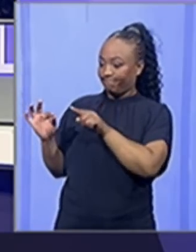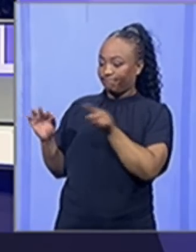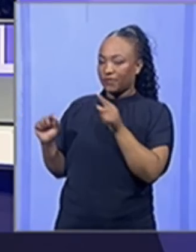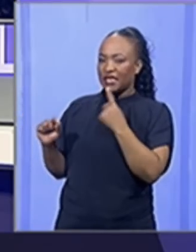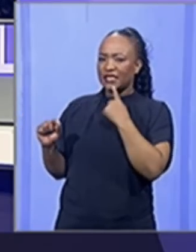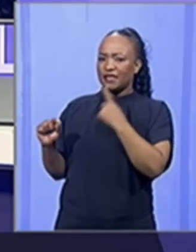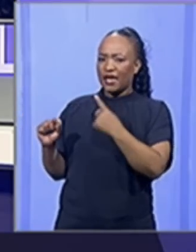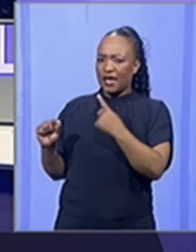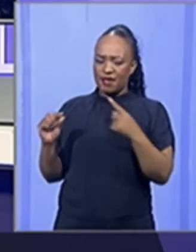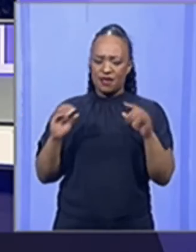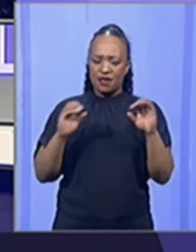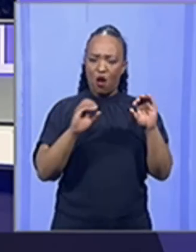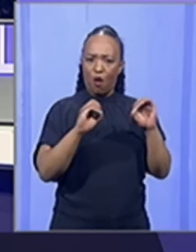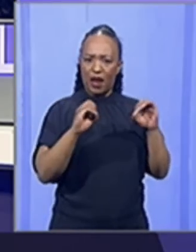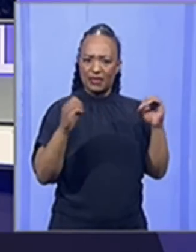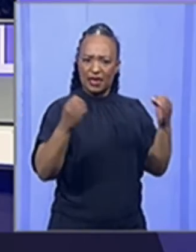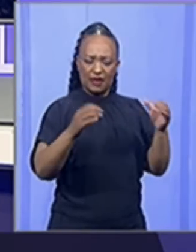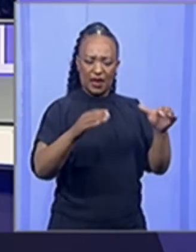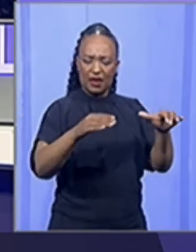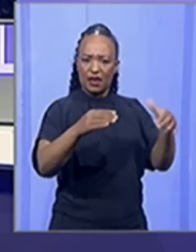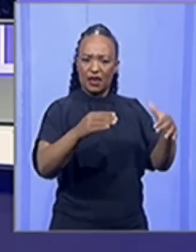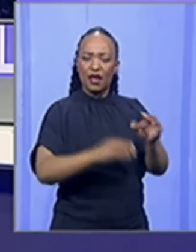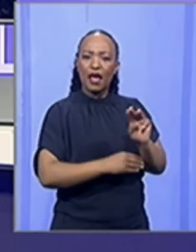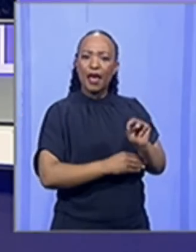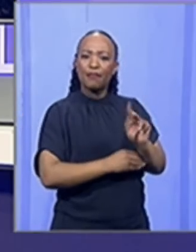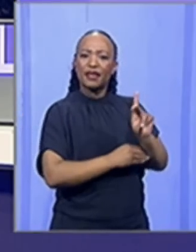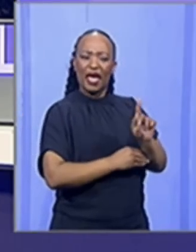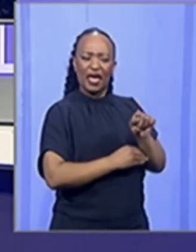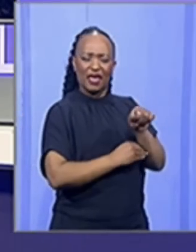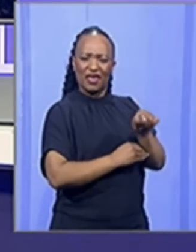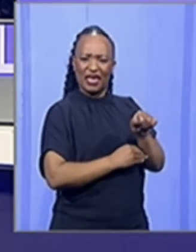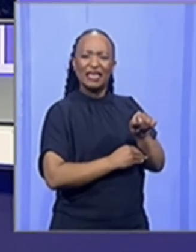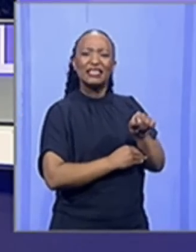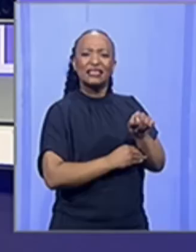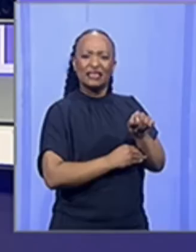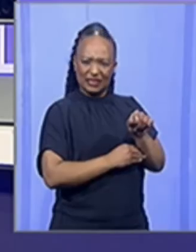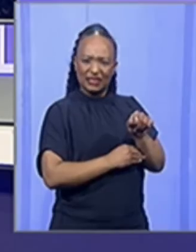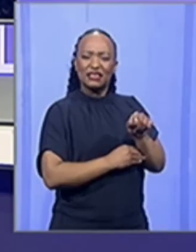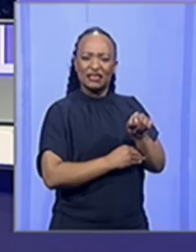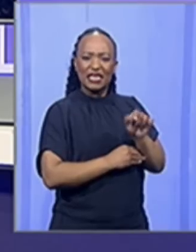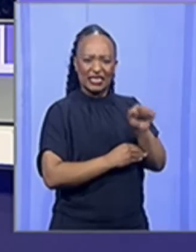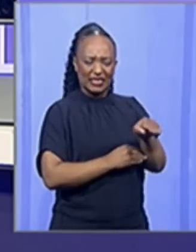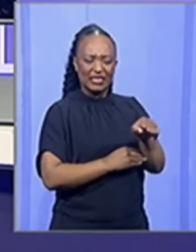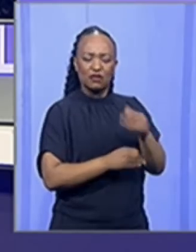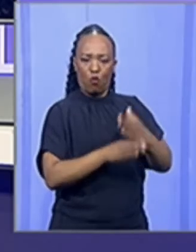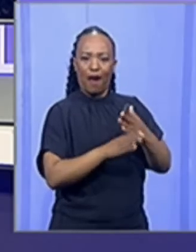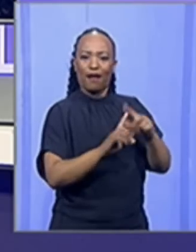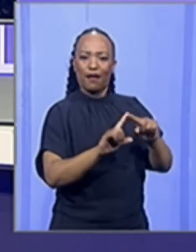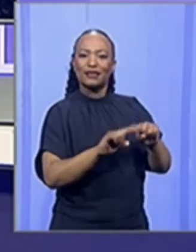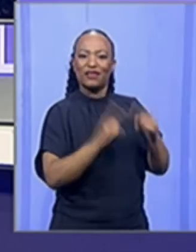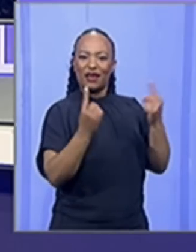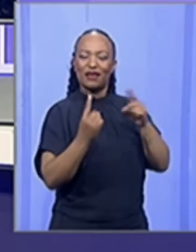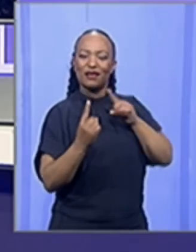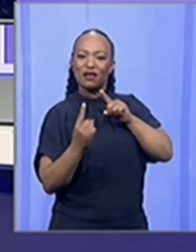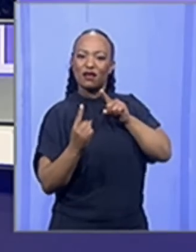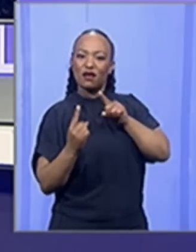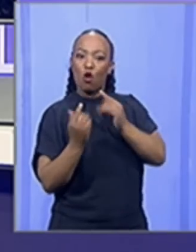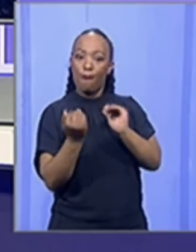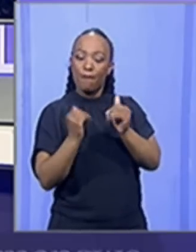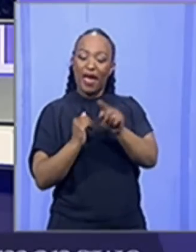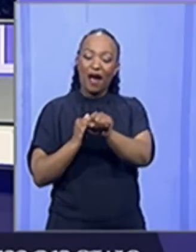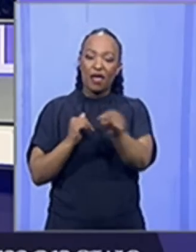le tsamaiso e farologaneng le ya makoko a mangwe a setseng a tsepame ka ntlha fa lekoko le ise le nne le makala a tsamaiso